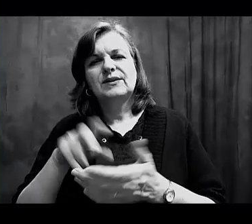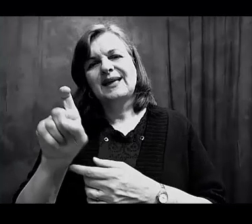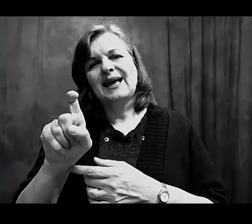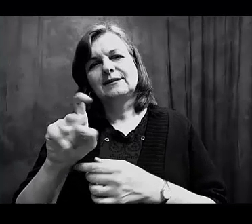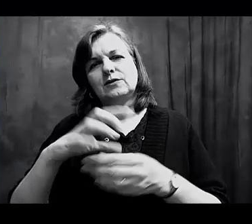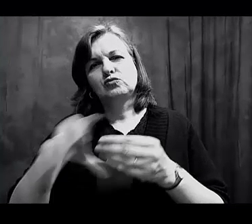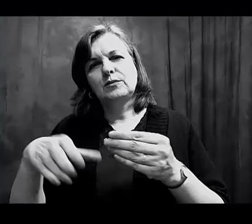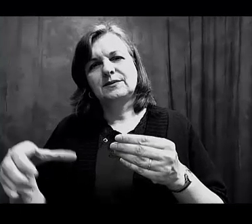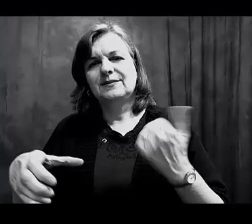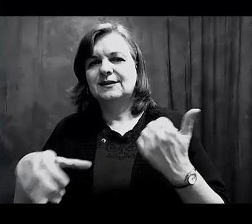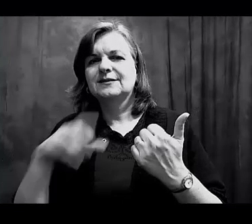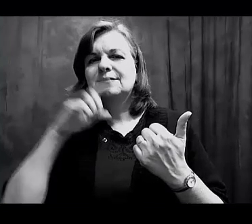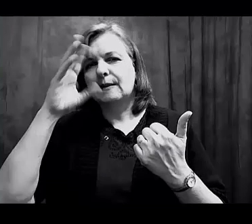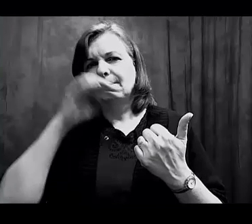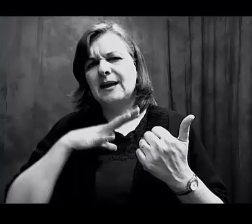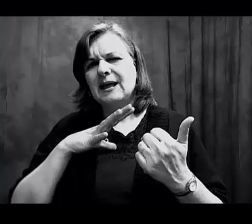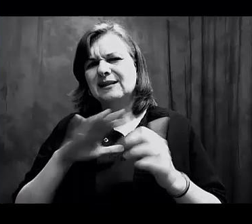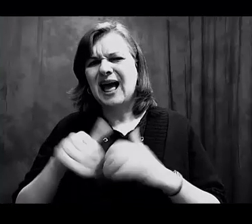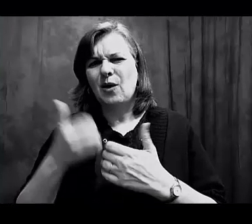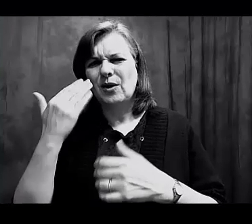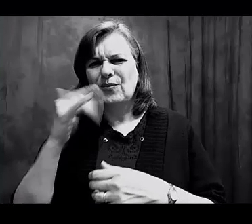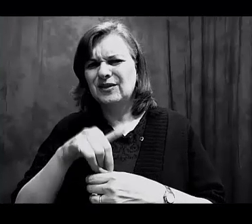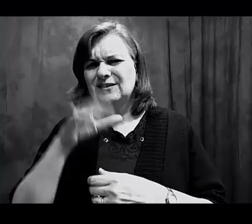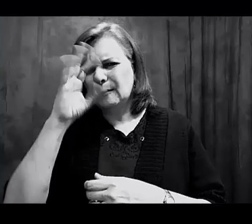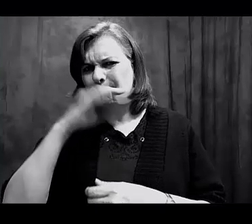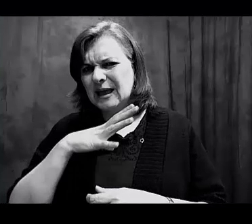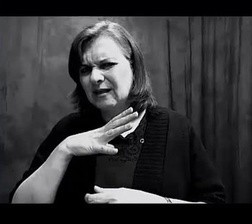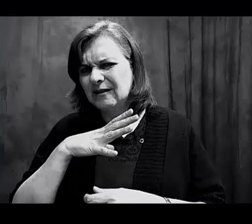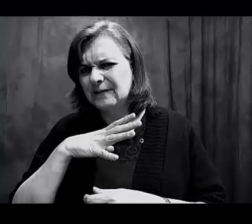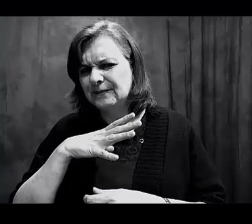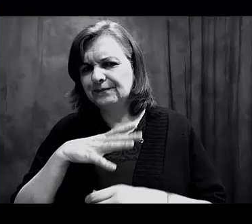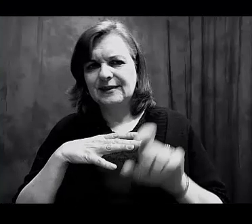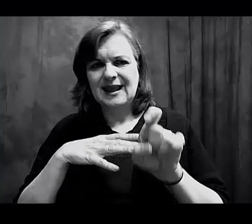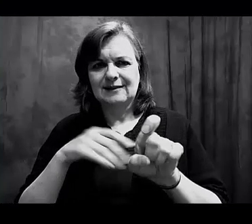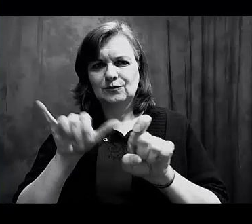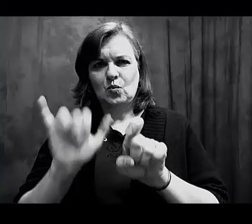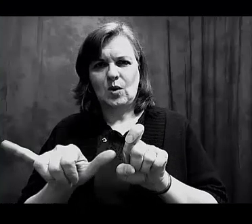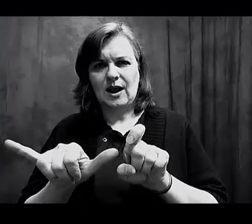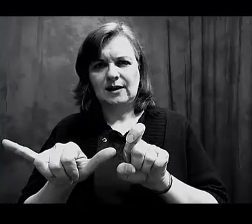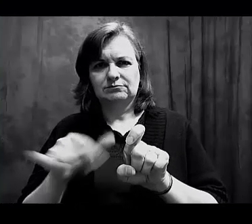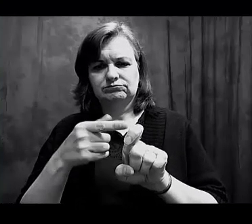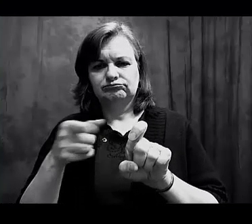an X and a Y chromosome associated with the sex chromosomes.